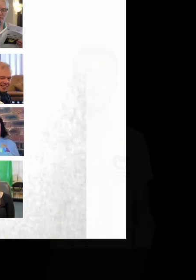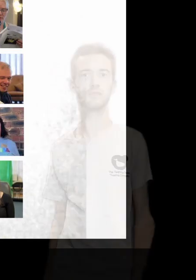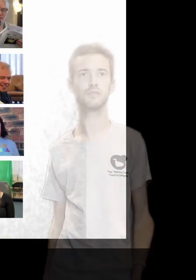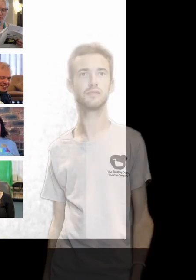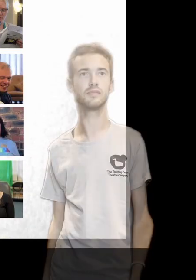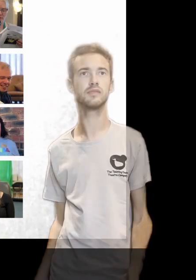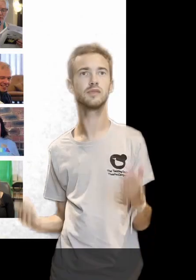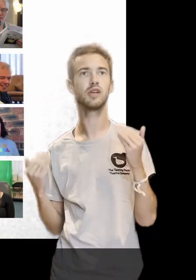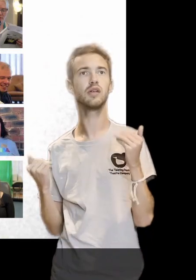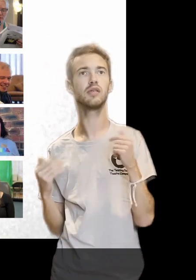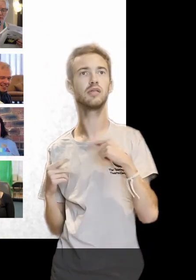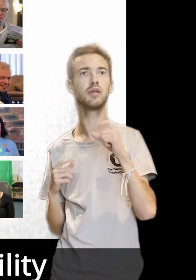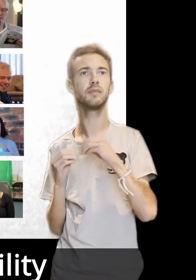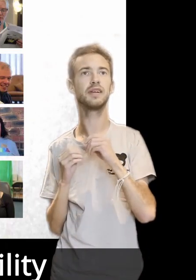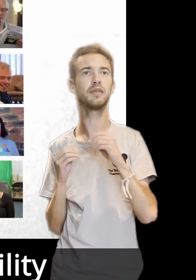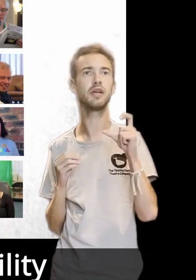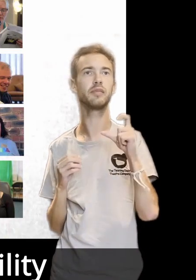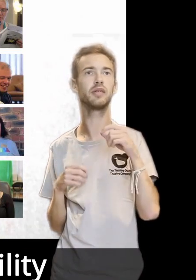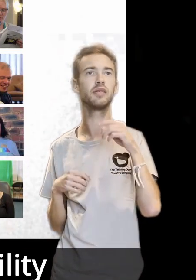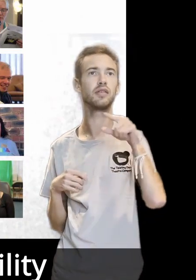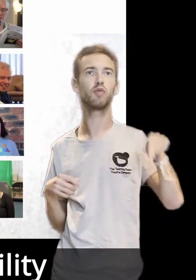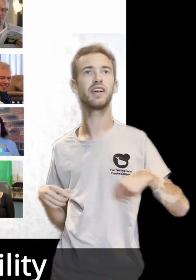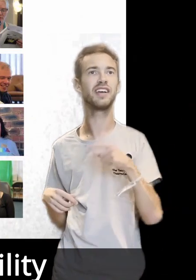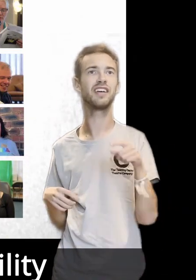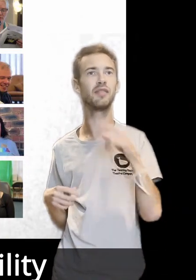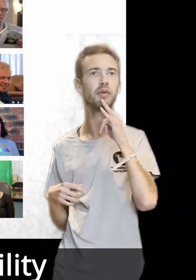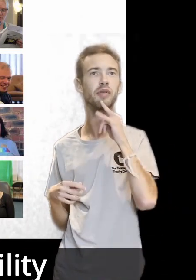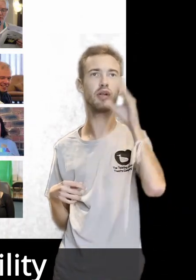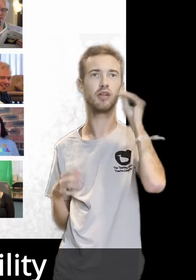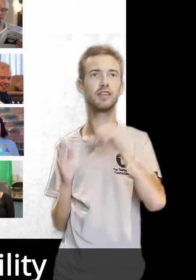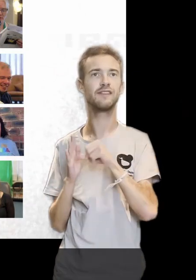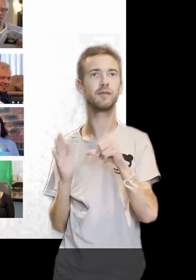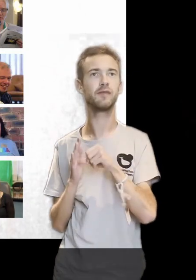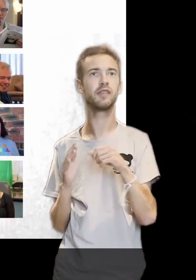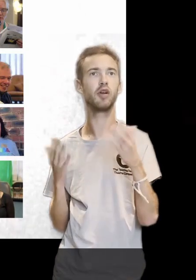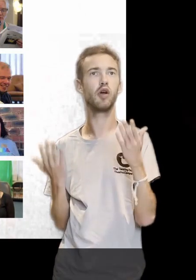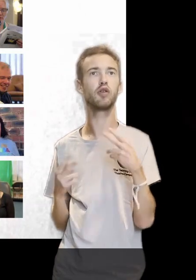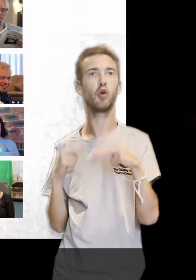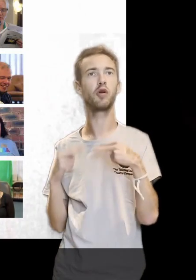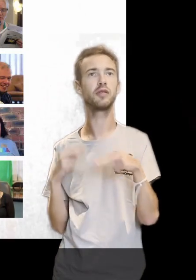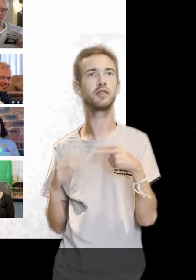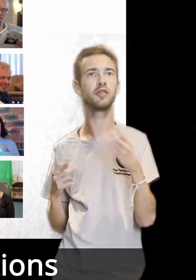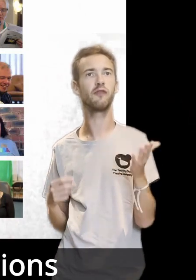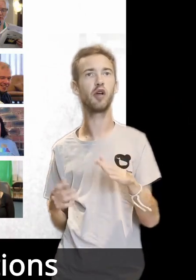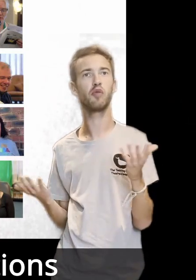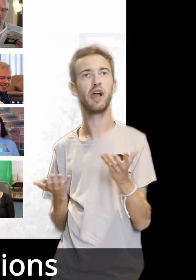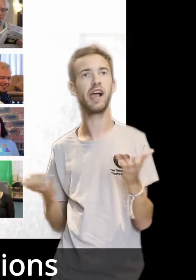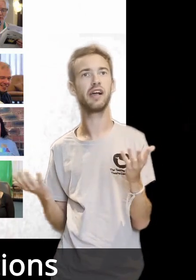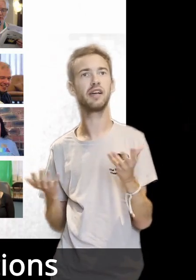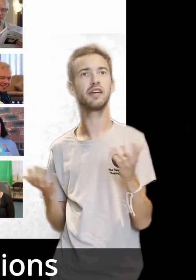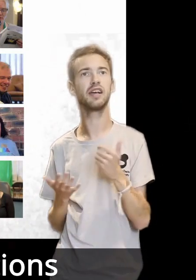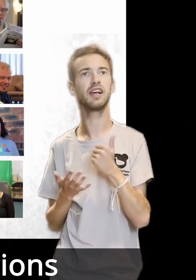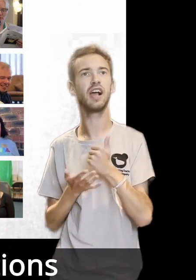Welcome to Be Cancer Aware. We are people with a learning disability and autistic people. We are from